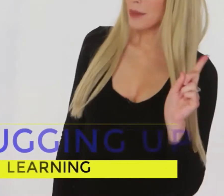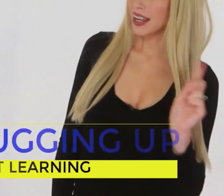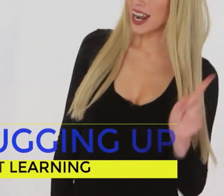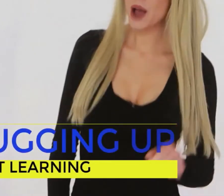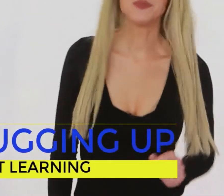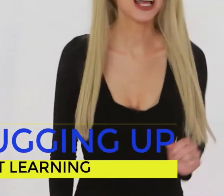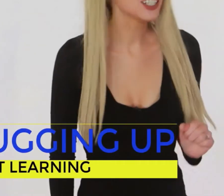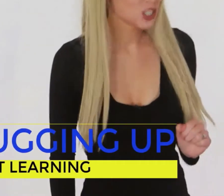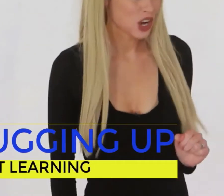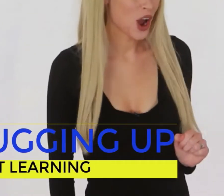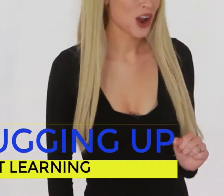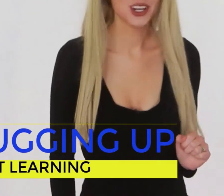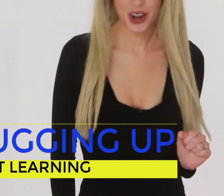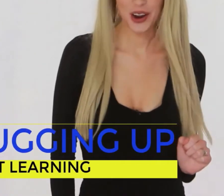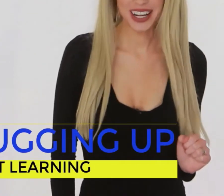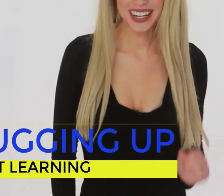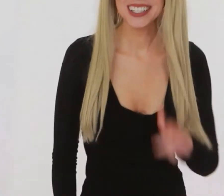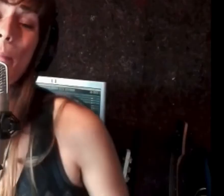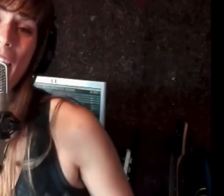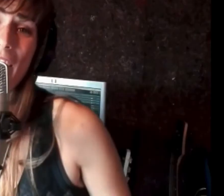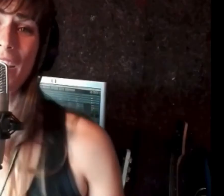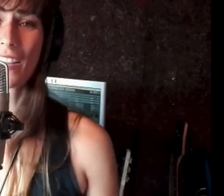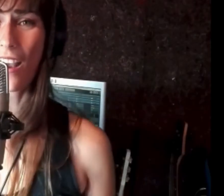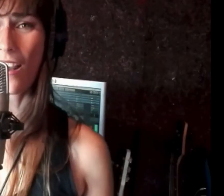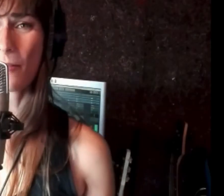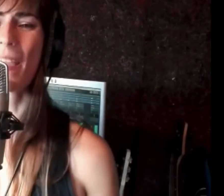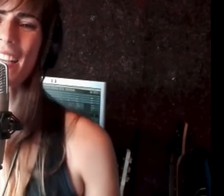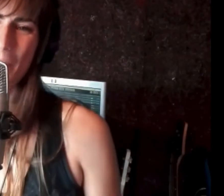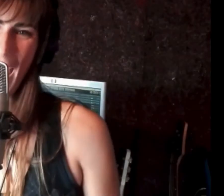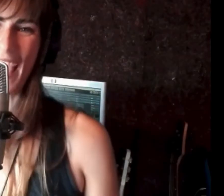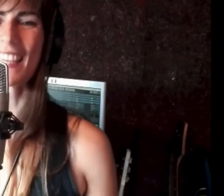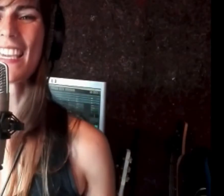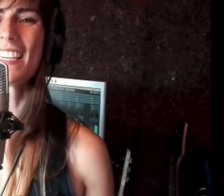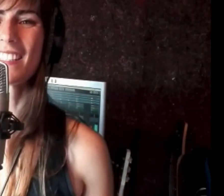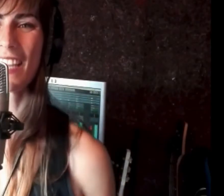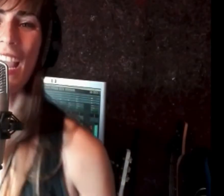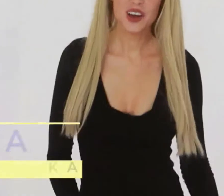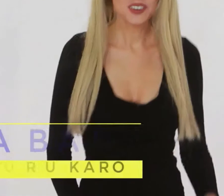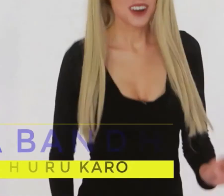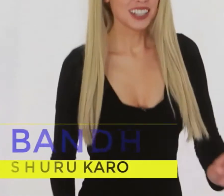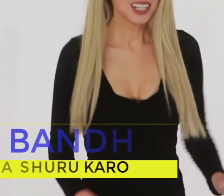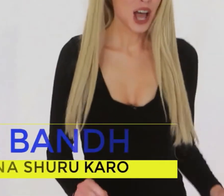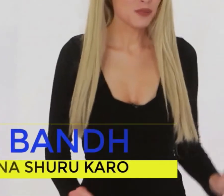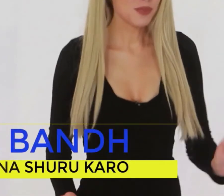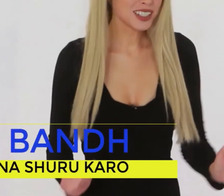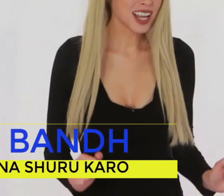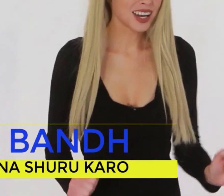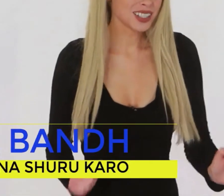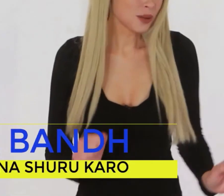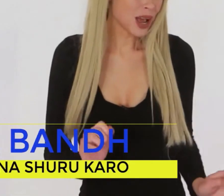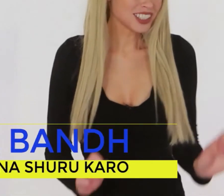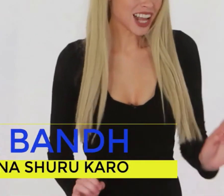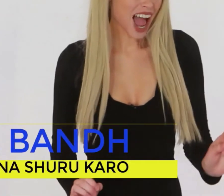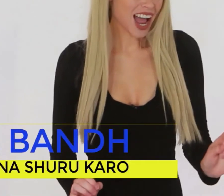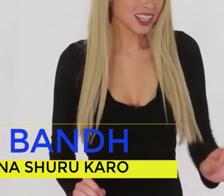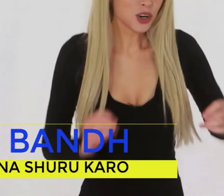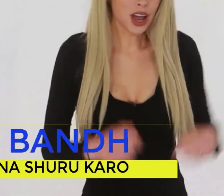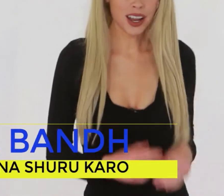Stop mugging up and start learning. Math Uncle makes math easy. Ratta banat